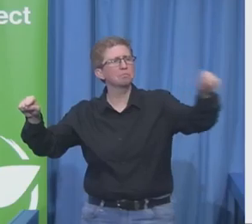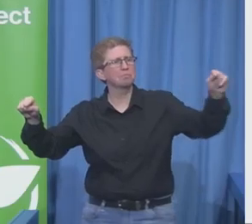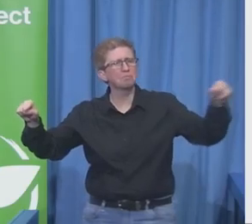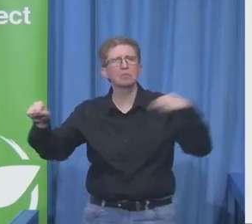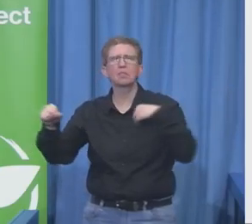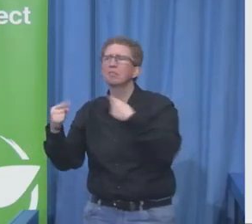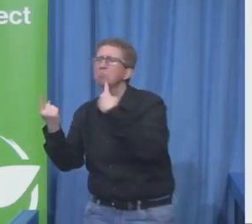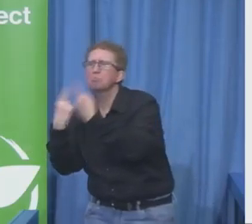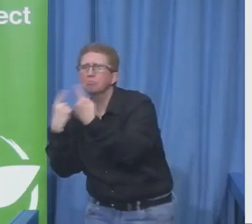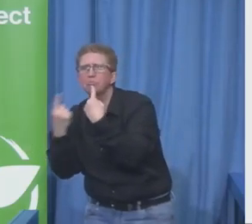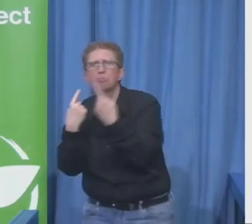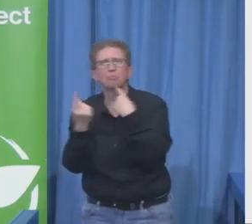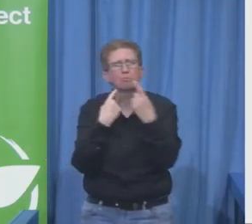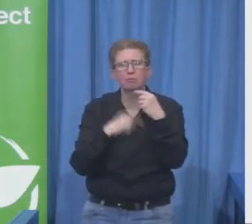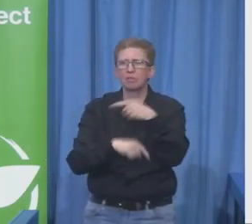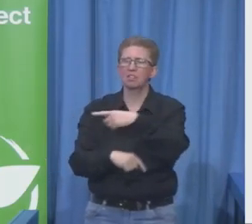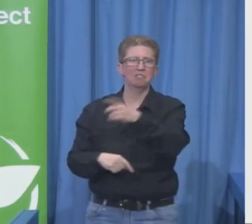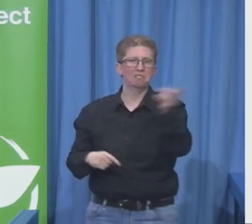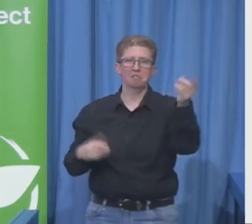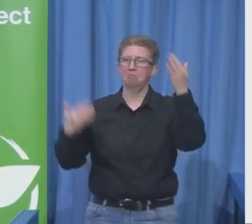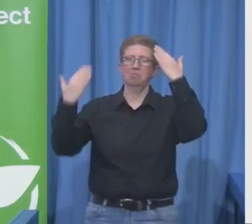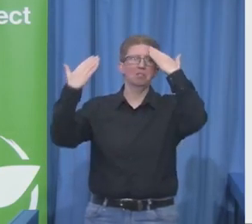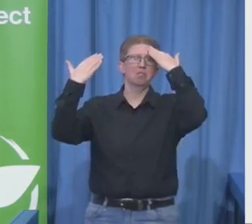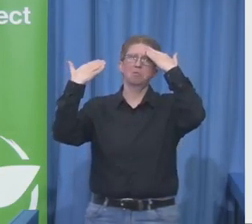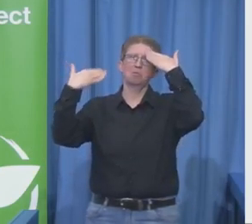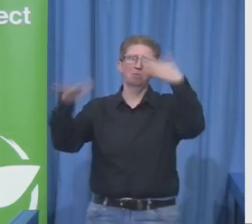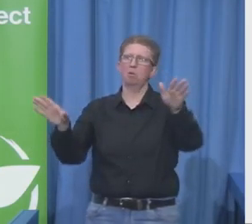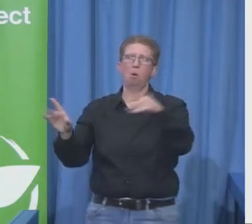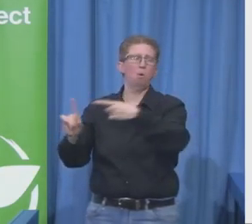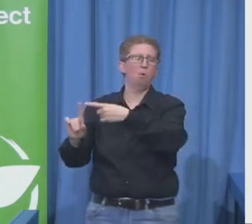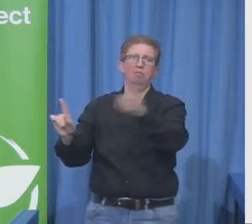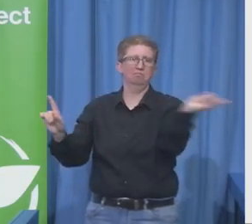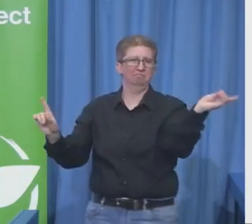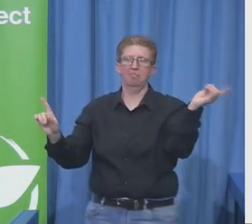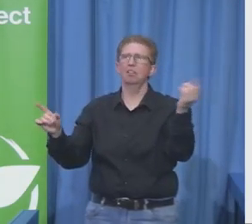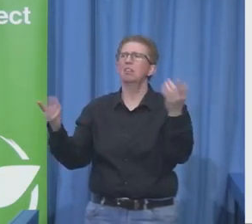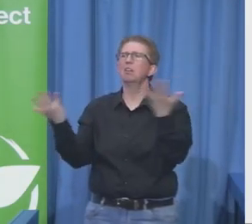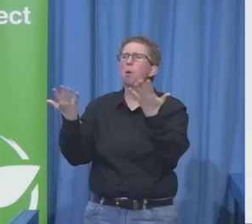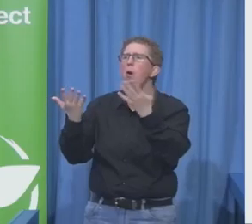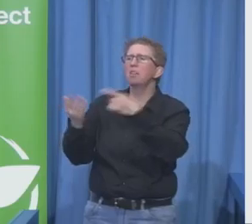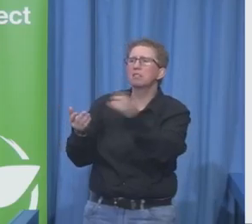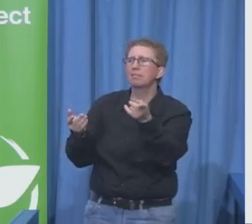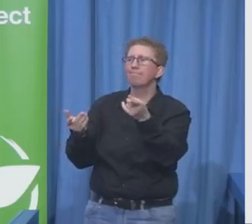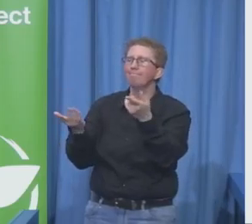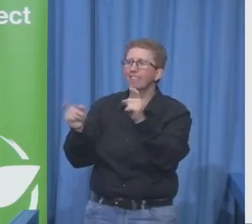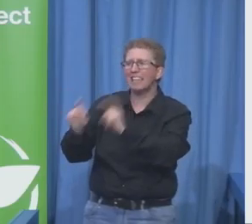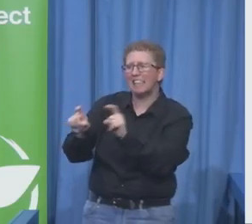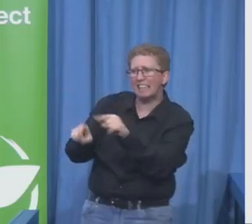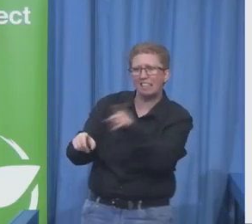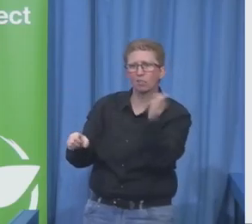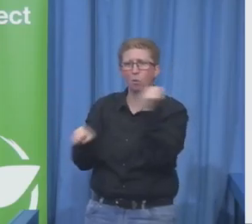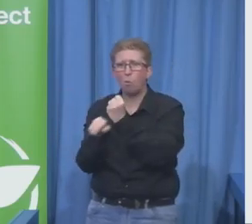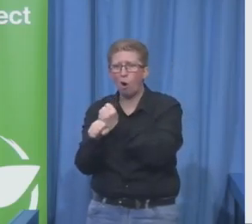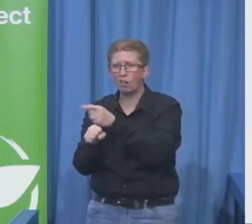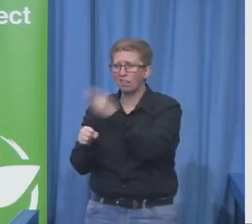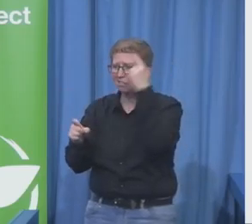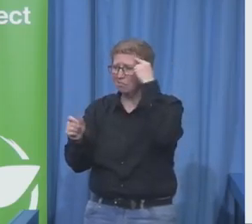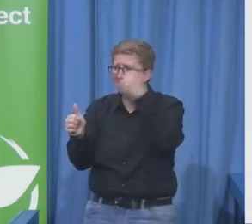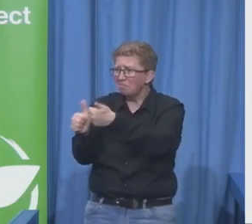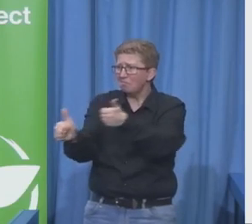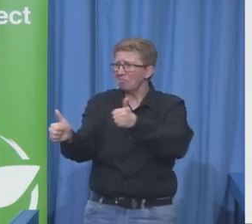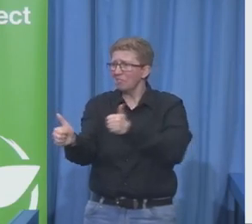these people and how you can accommodate these people? Because people who are having mental illness may have high IQ.